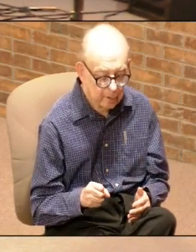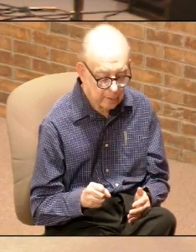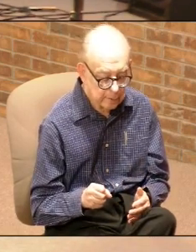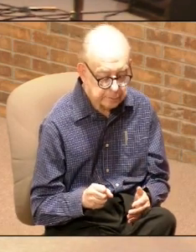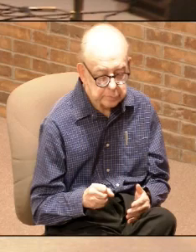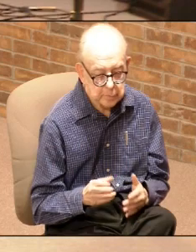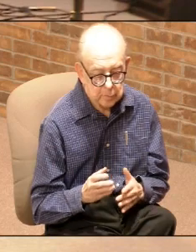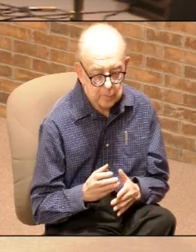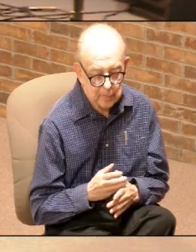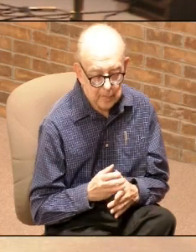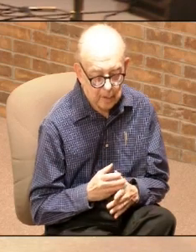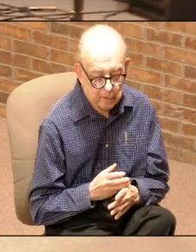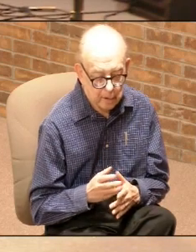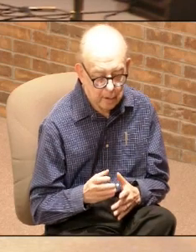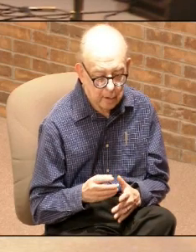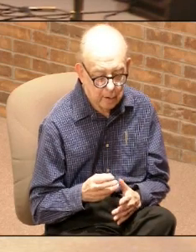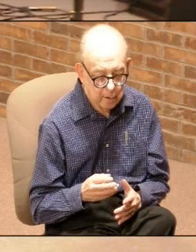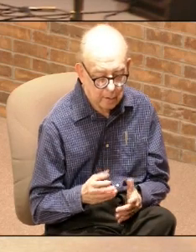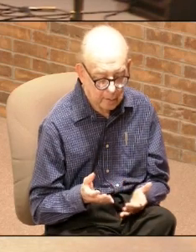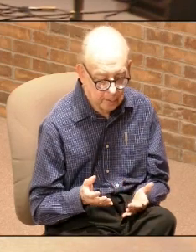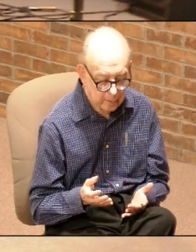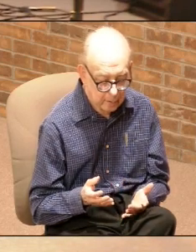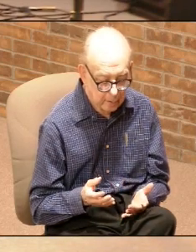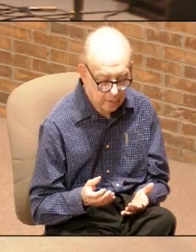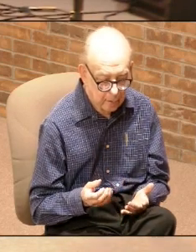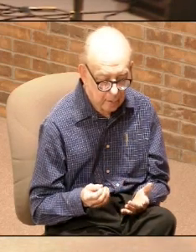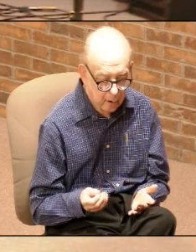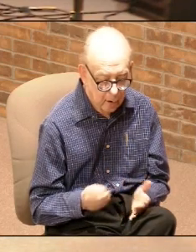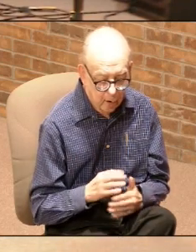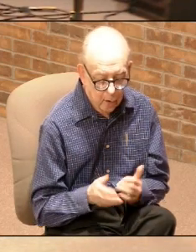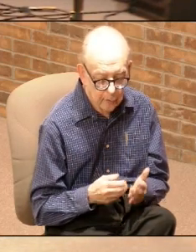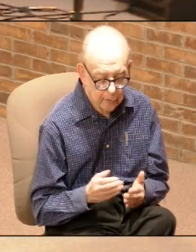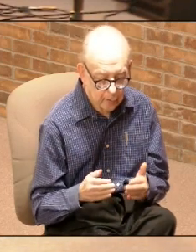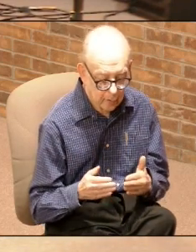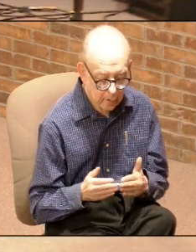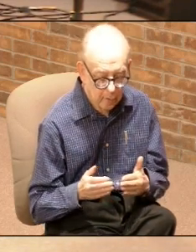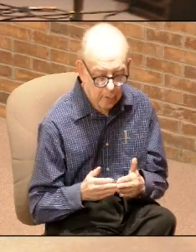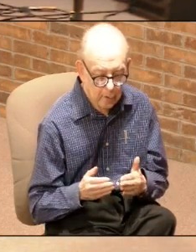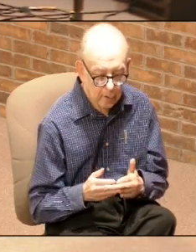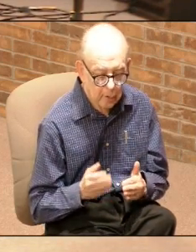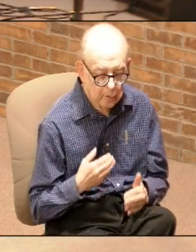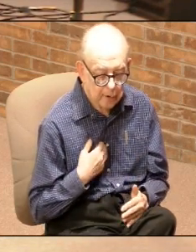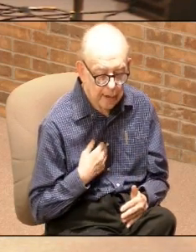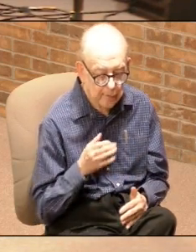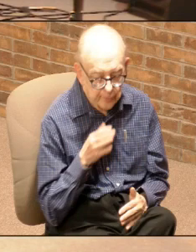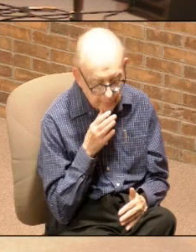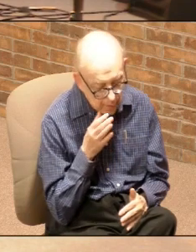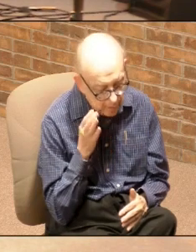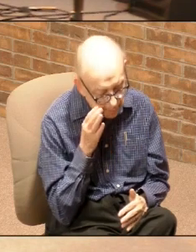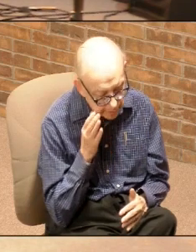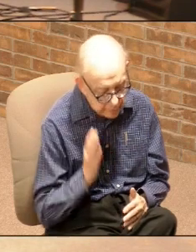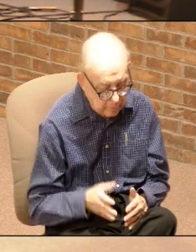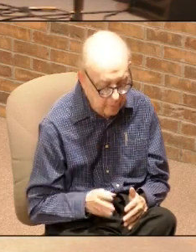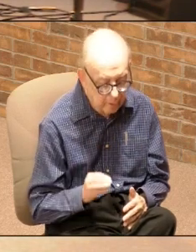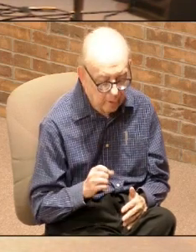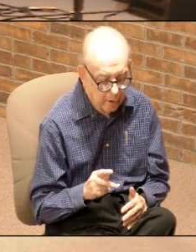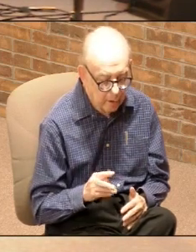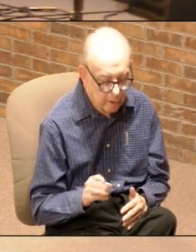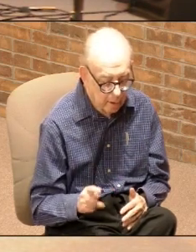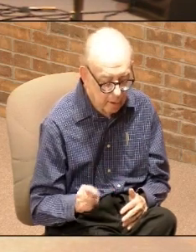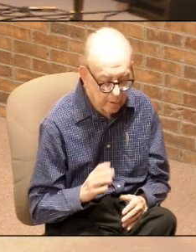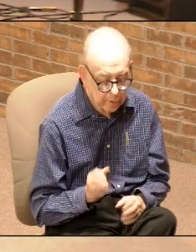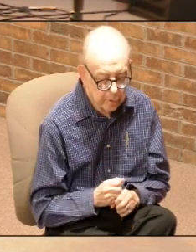Front Street and 2nd Street and High, on all four corners would be the farmers market. We would go up to get